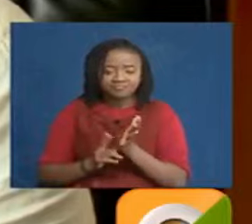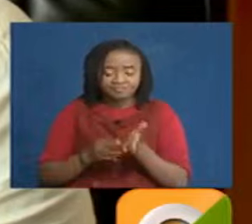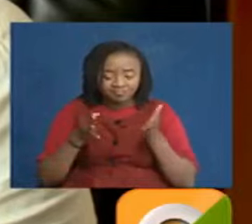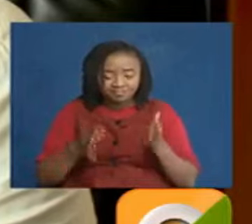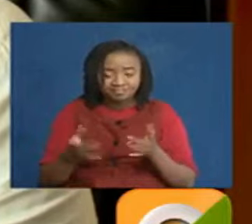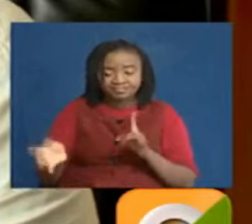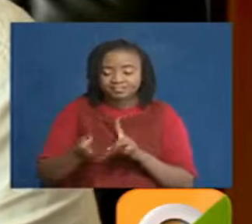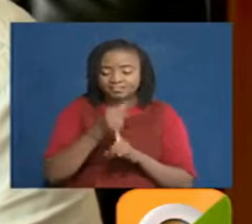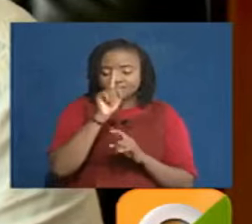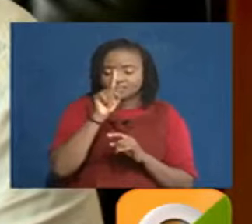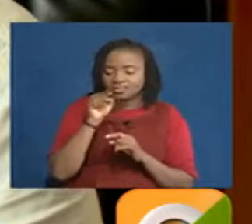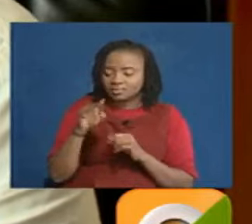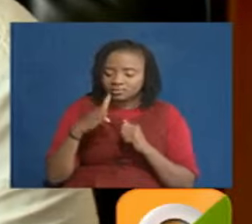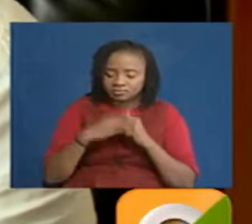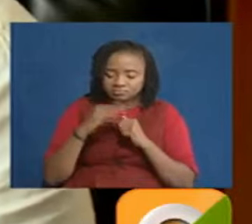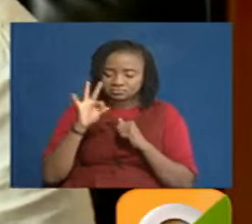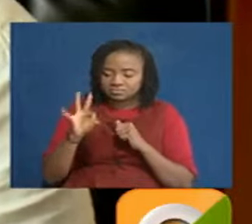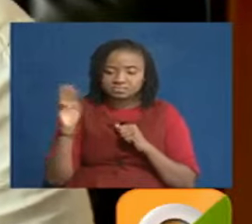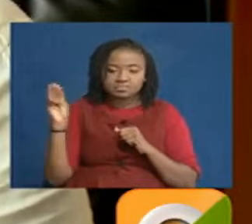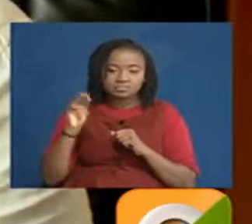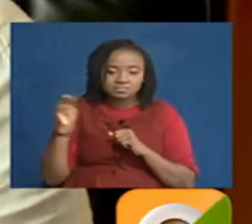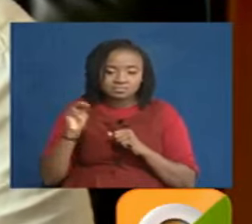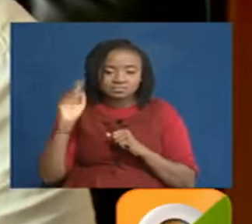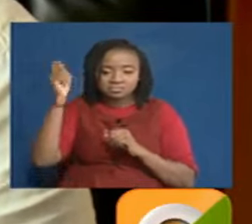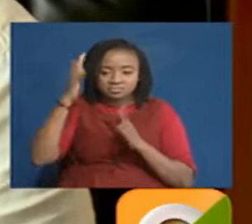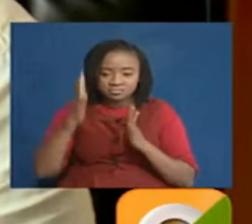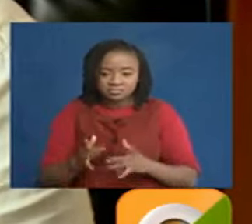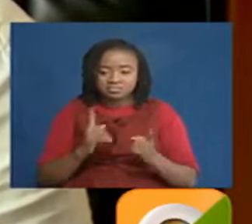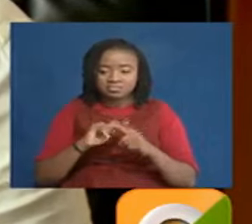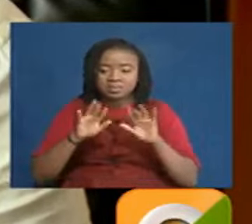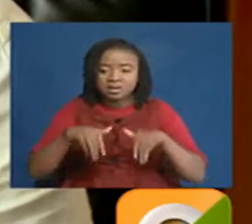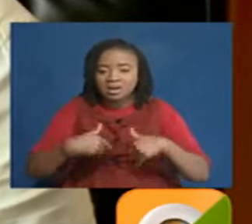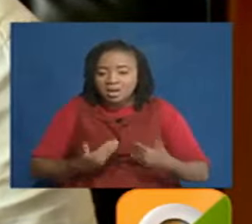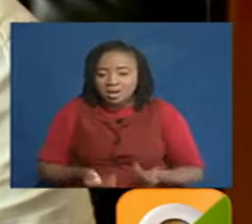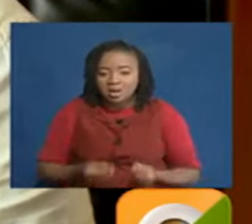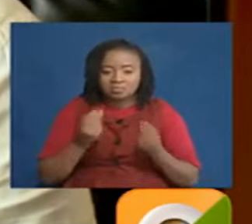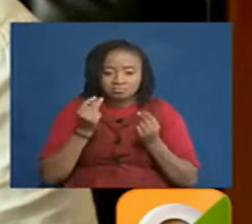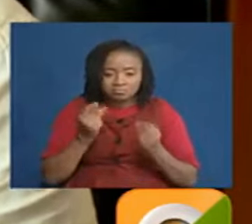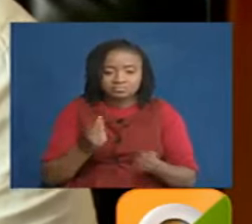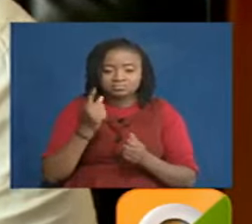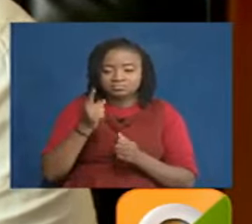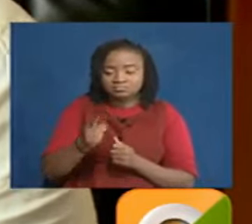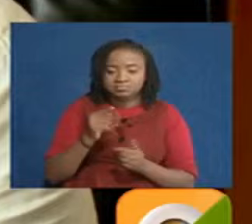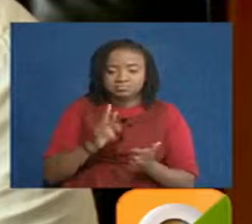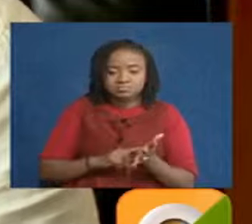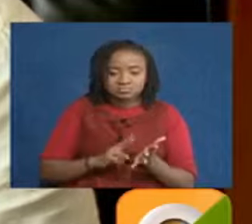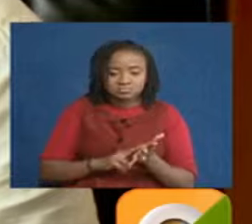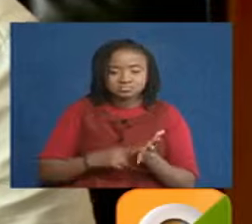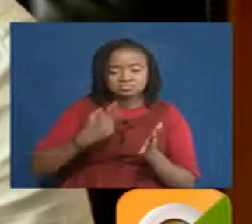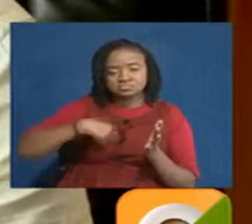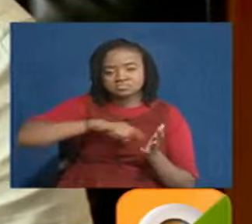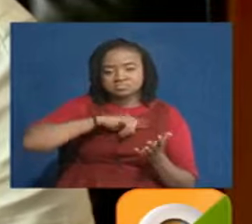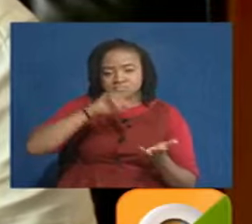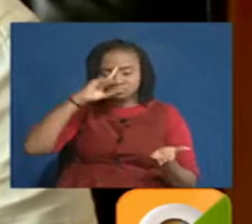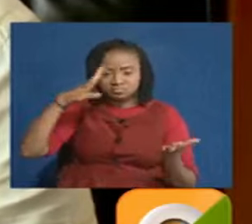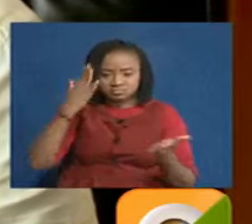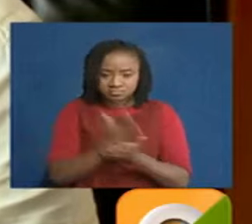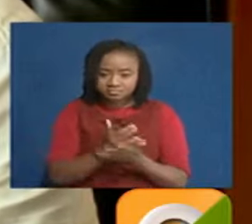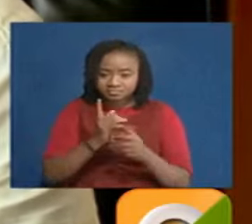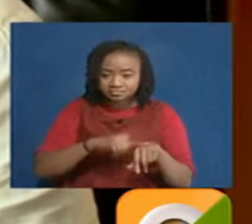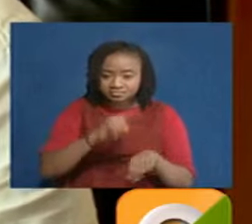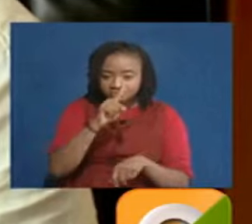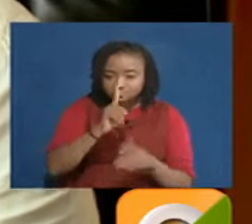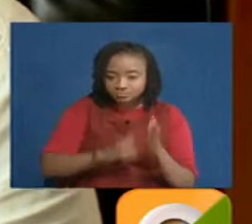1.93 million Kenyans. By the speed at which they are registering, we are convinced by Monday,